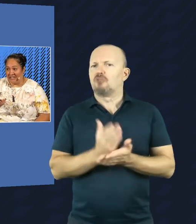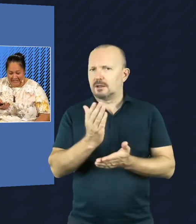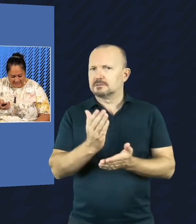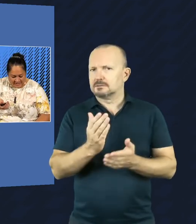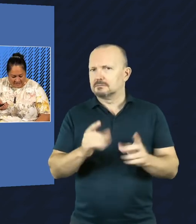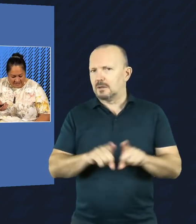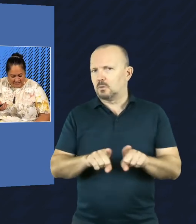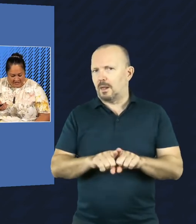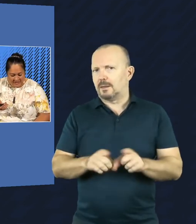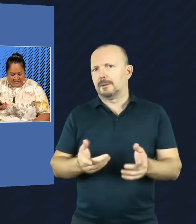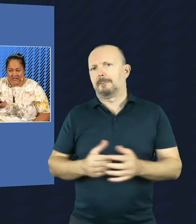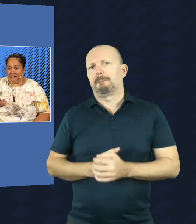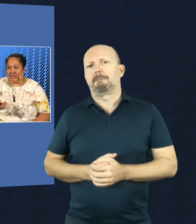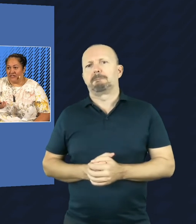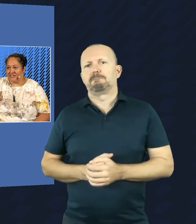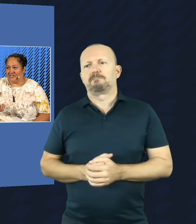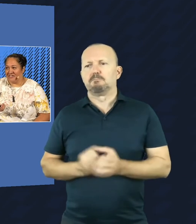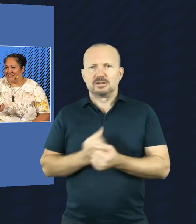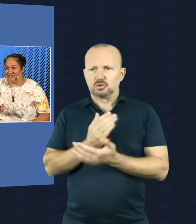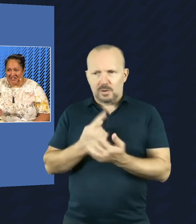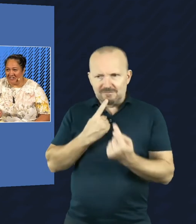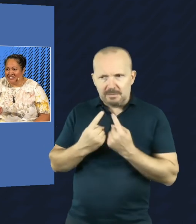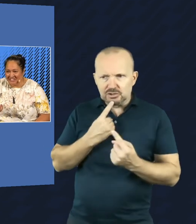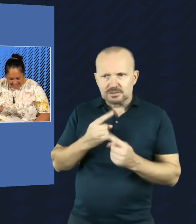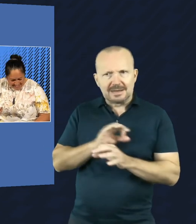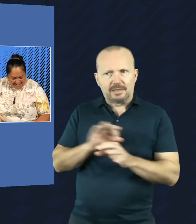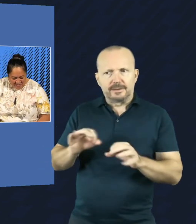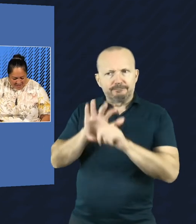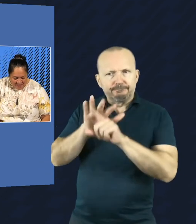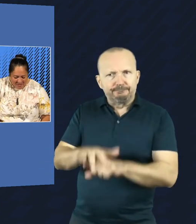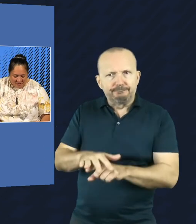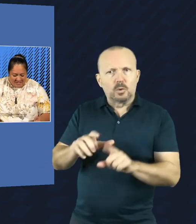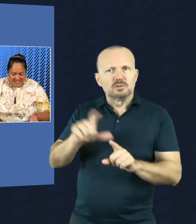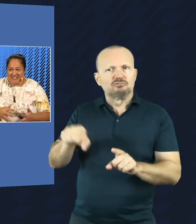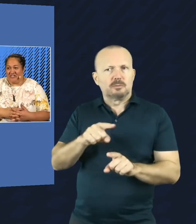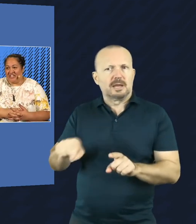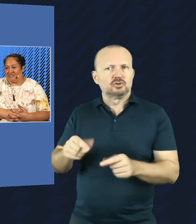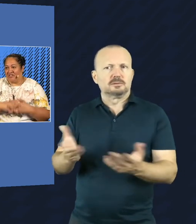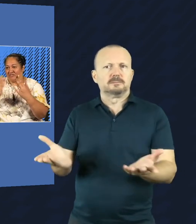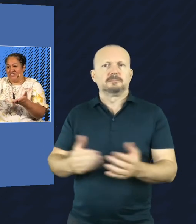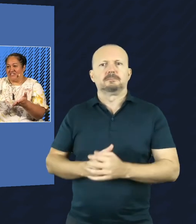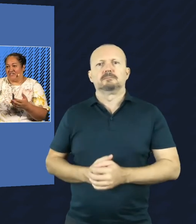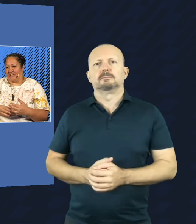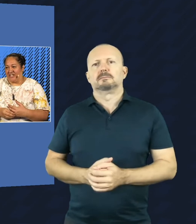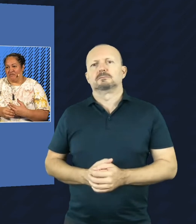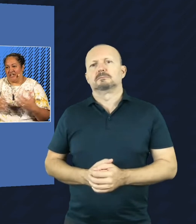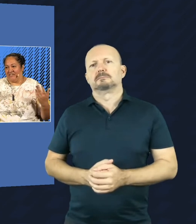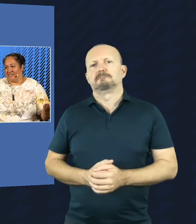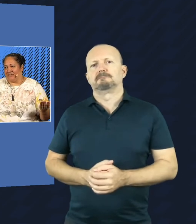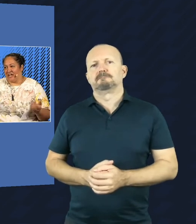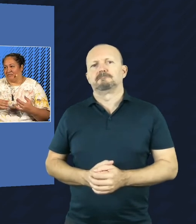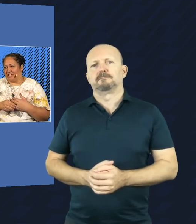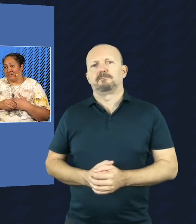discriminate against others. All right, moving on. So why are states using it? For the reasons given here, I